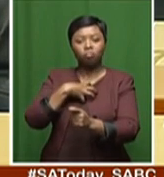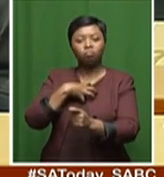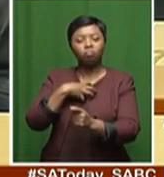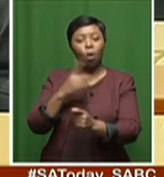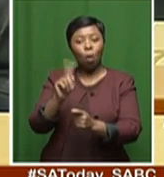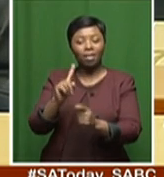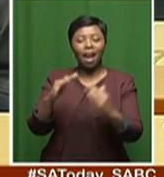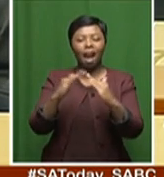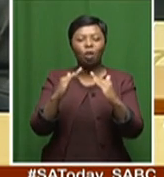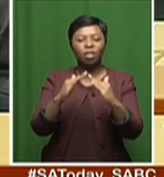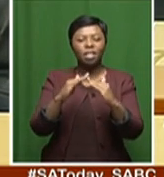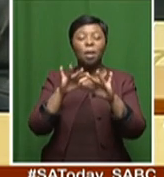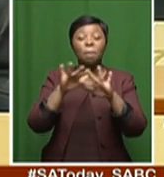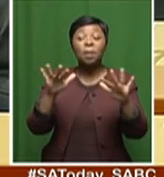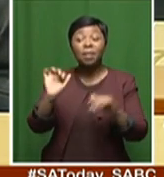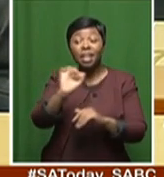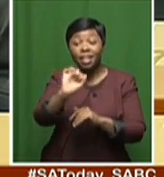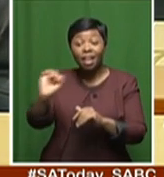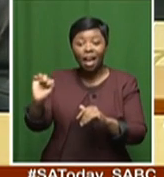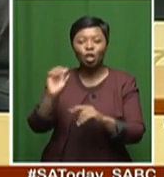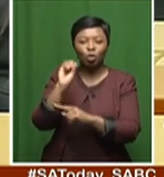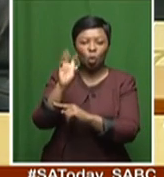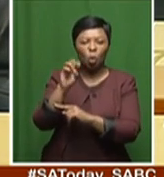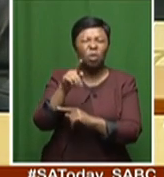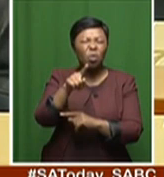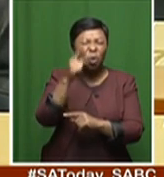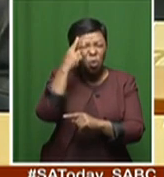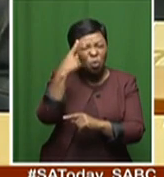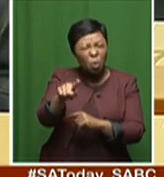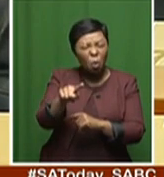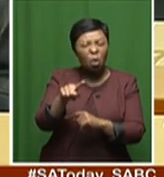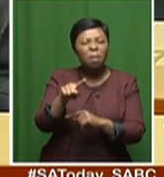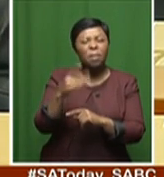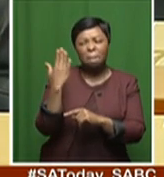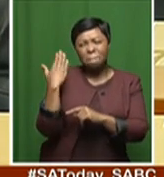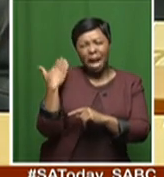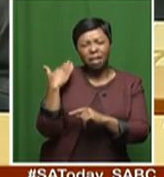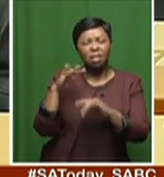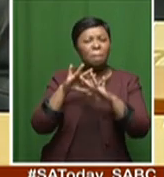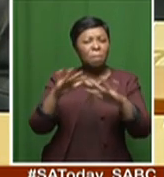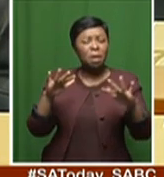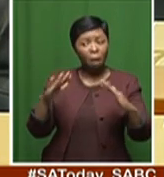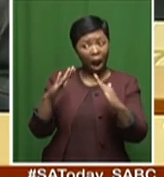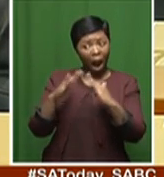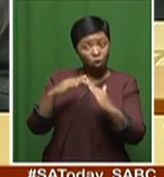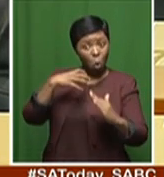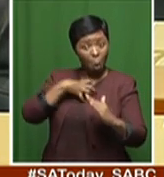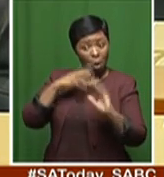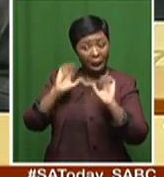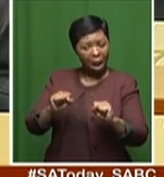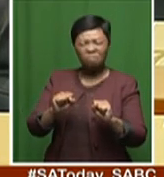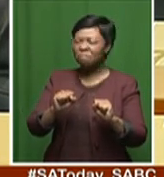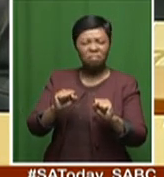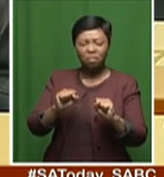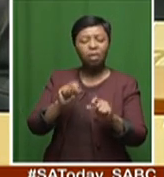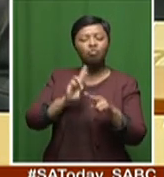well know, in the past, our people never owned their homes. They just rented forever and ever.